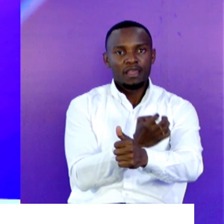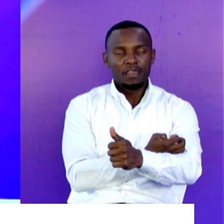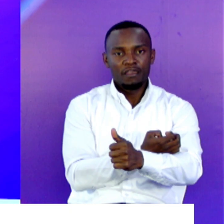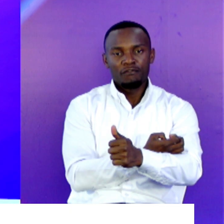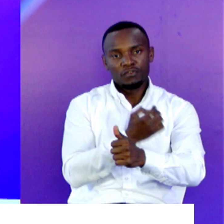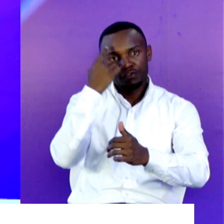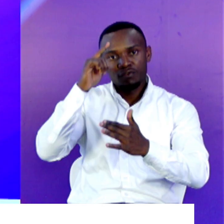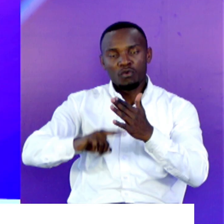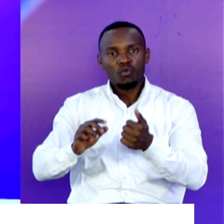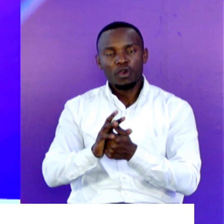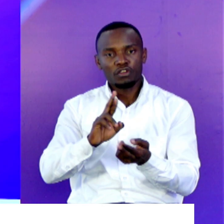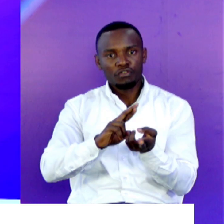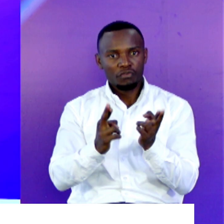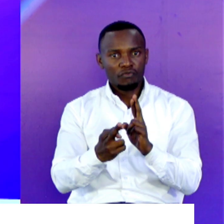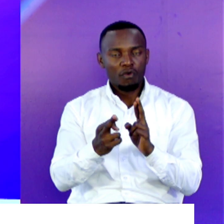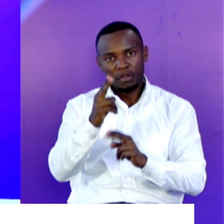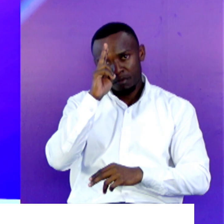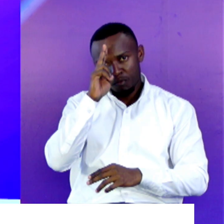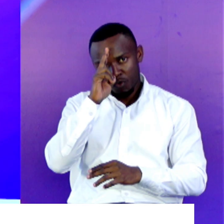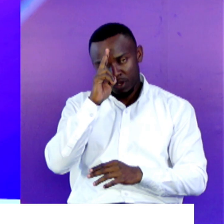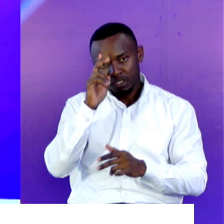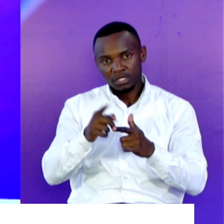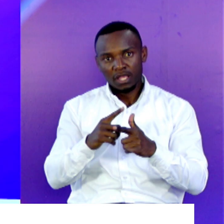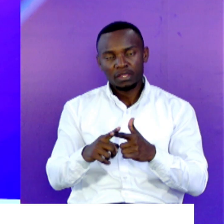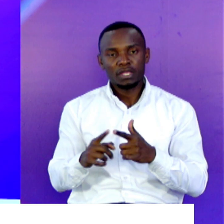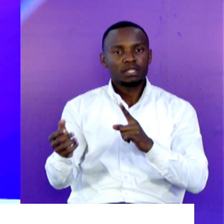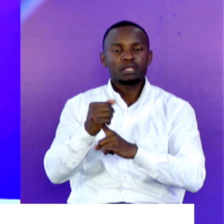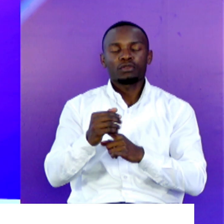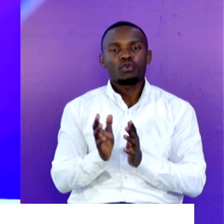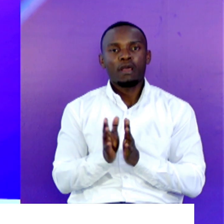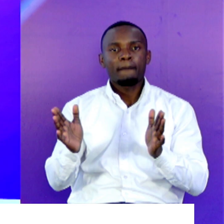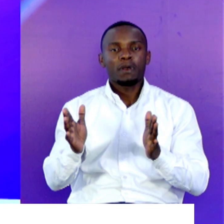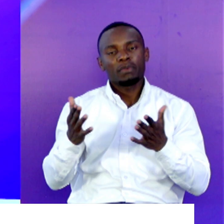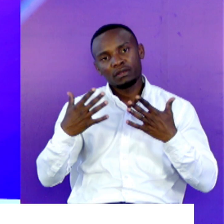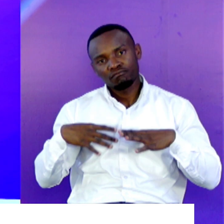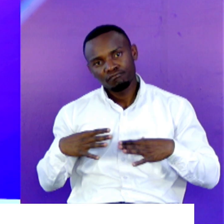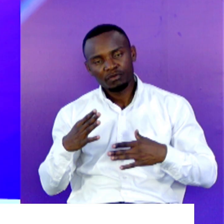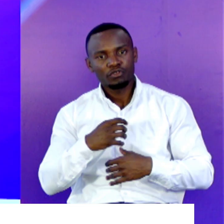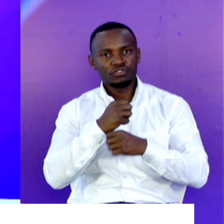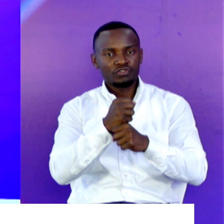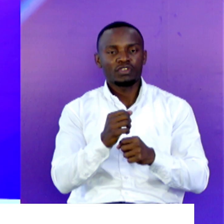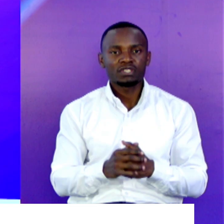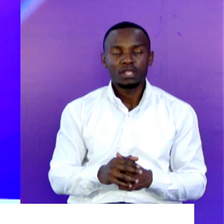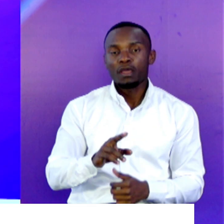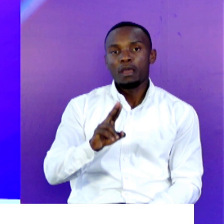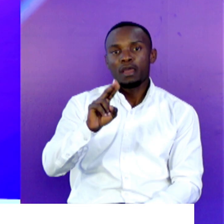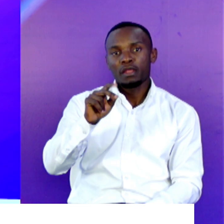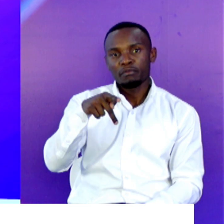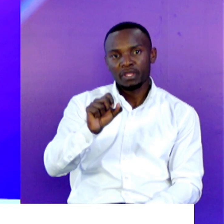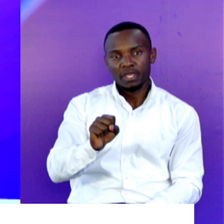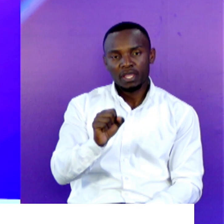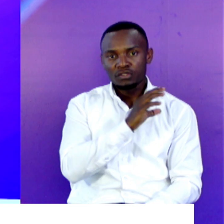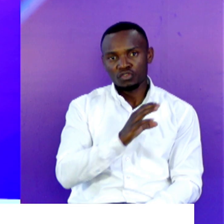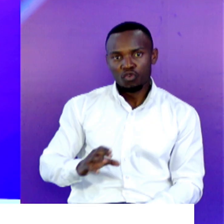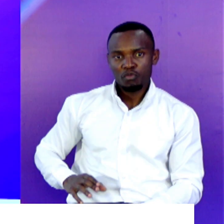the police force and restore public trust. The NPS Commission, which is responsible